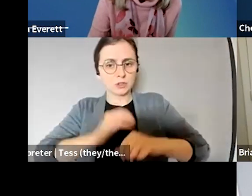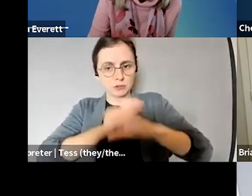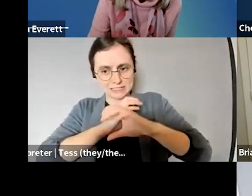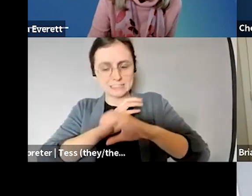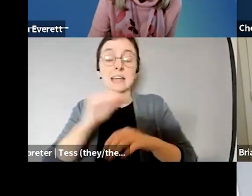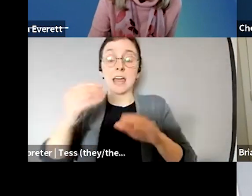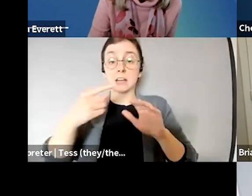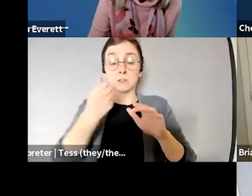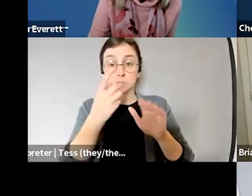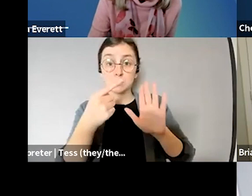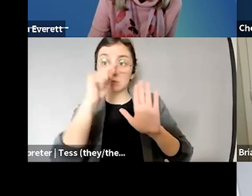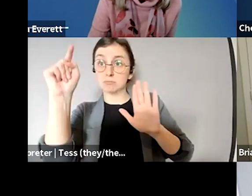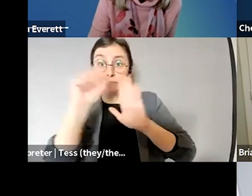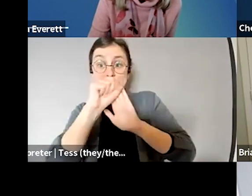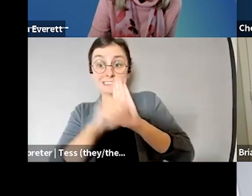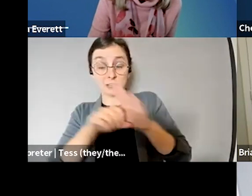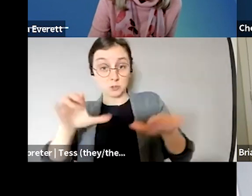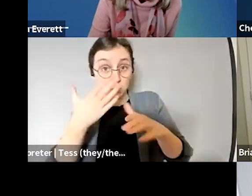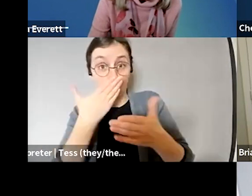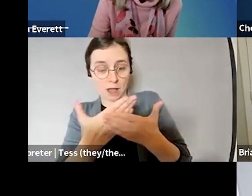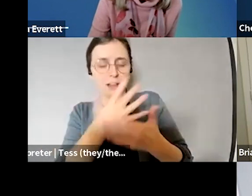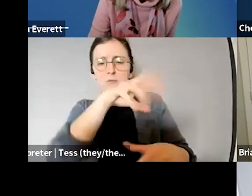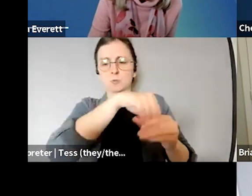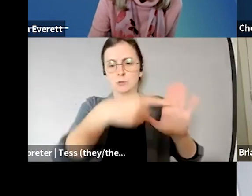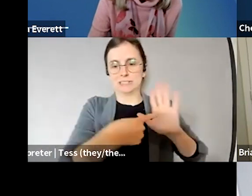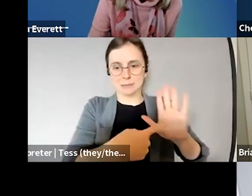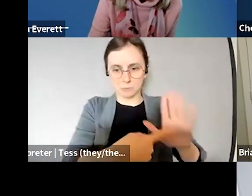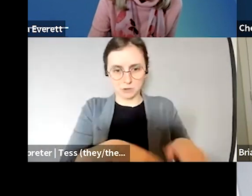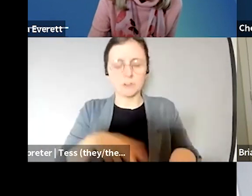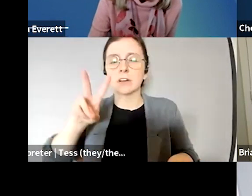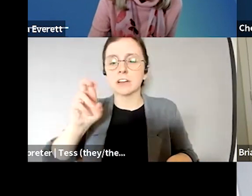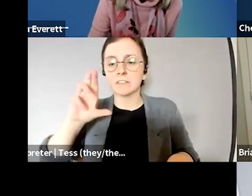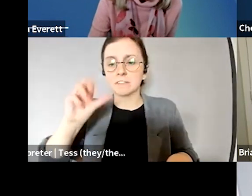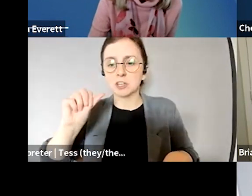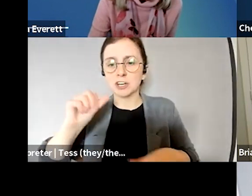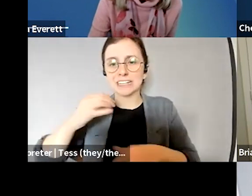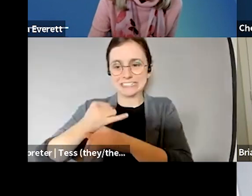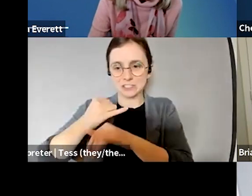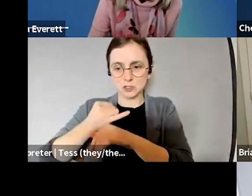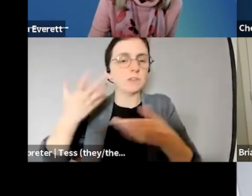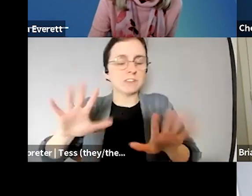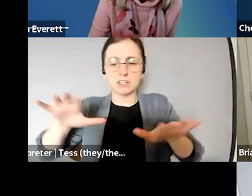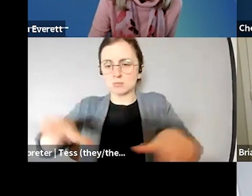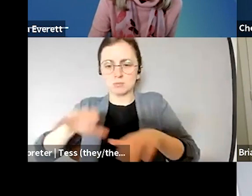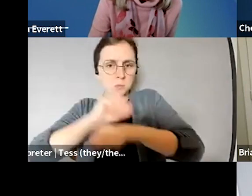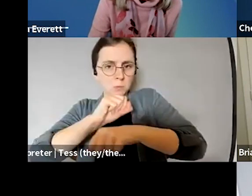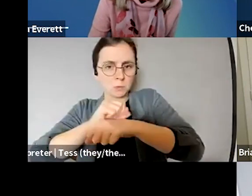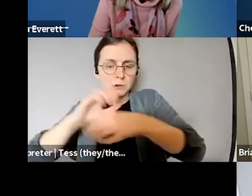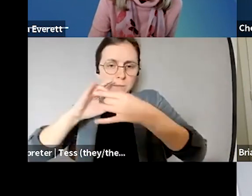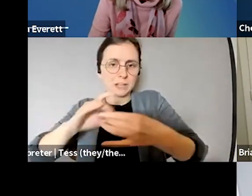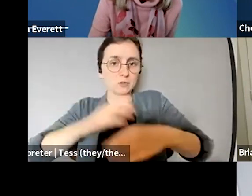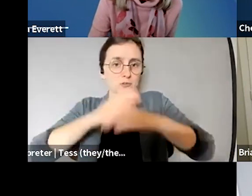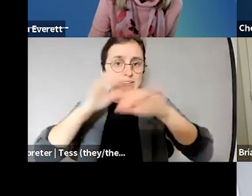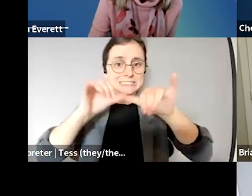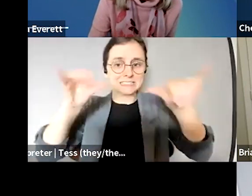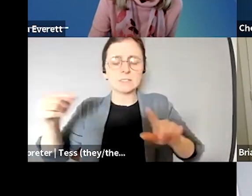good job there. The Vera Institute did some work talking about different crisis systems. Going back to what you said